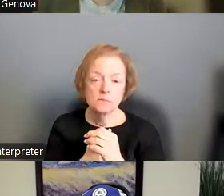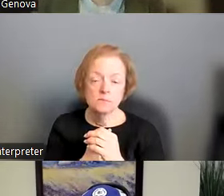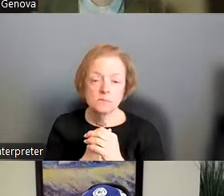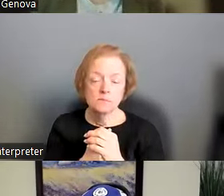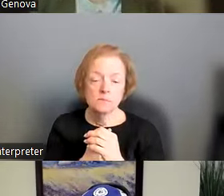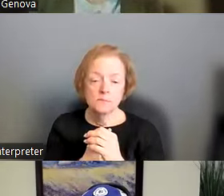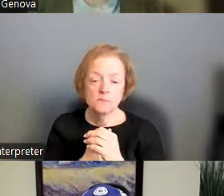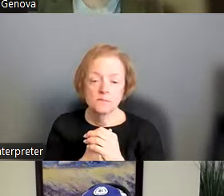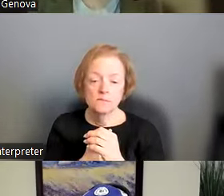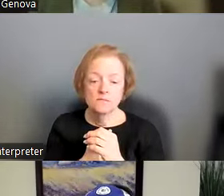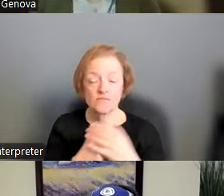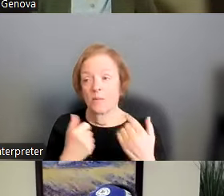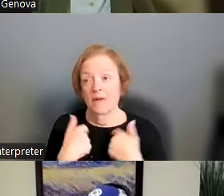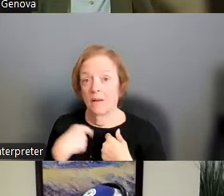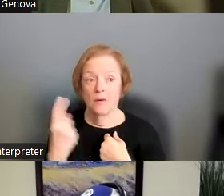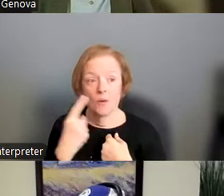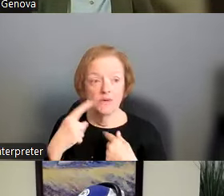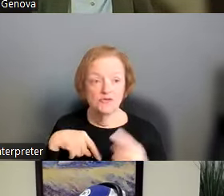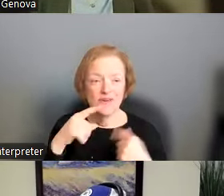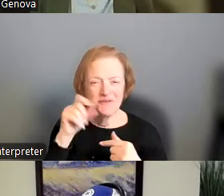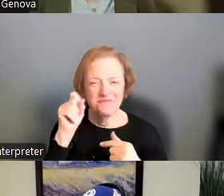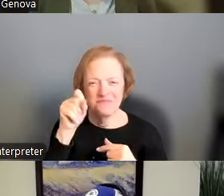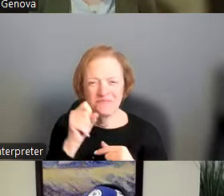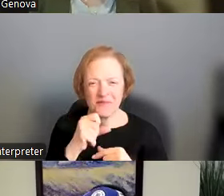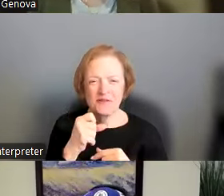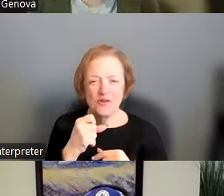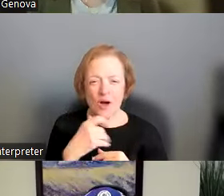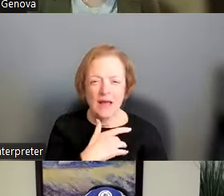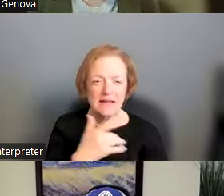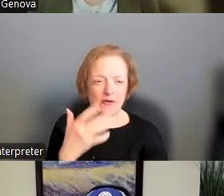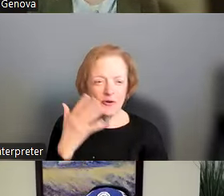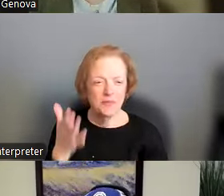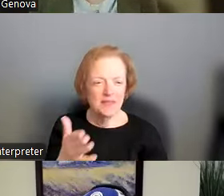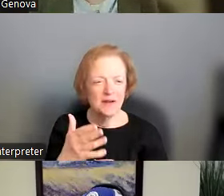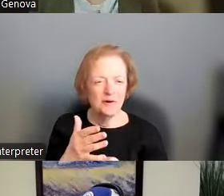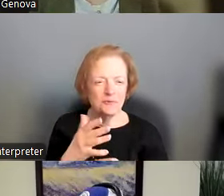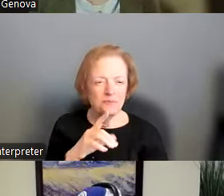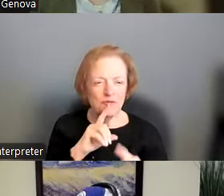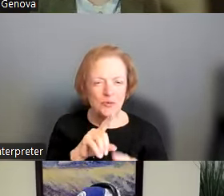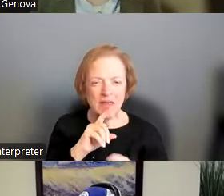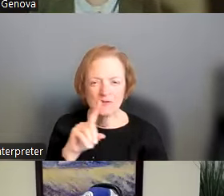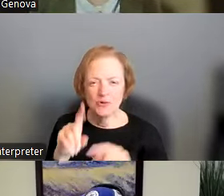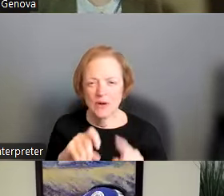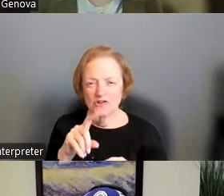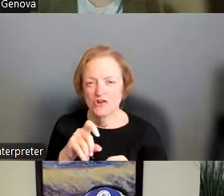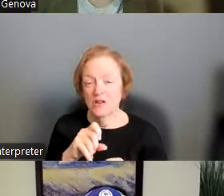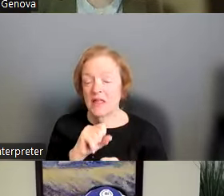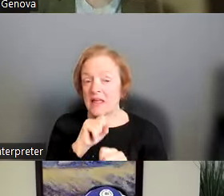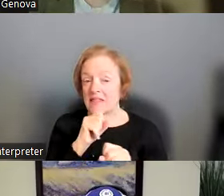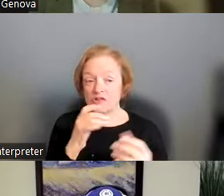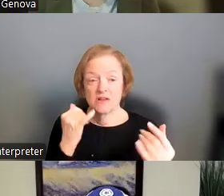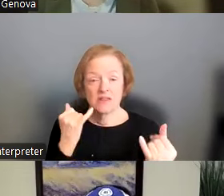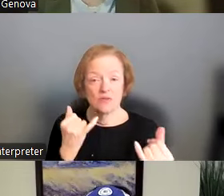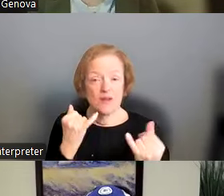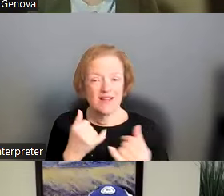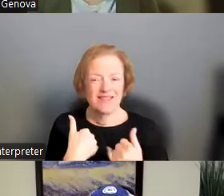I'm always around, so I'm usually there to answer questions. There is nothing at this moment that, like, if somebody was doing KF